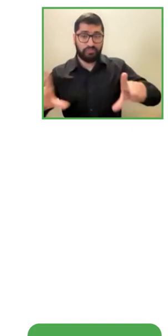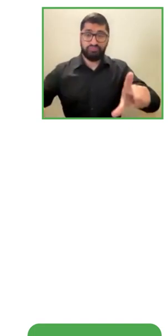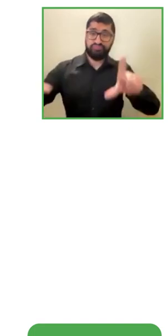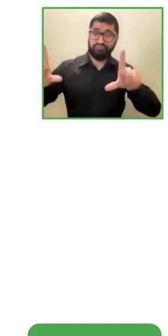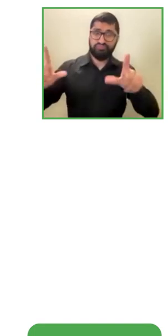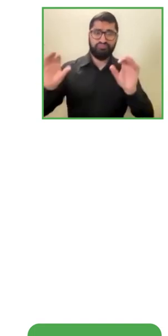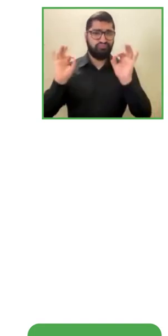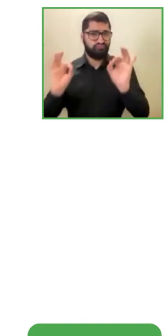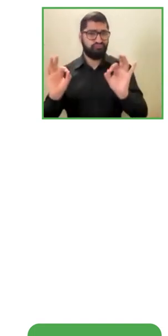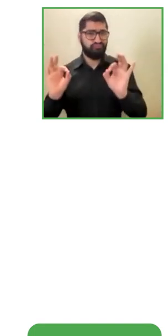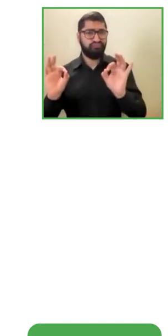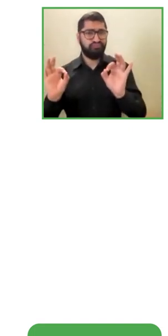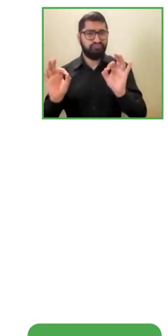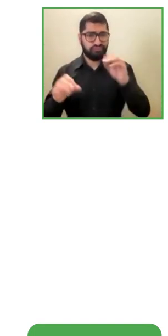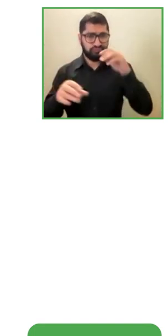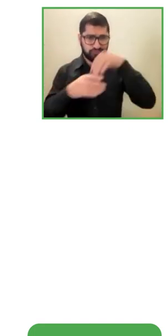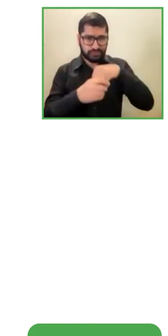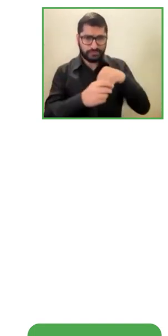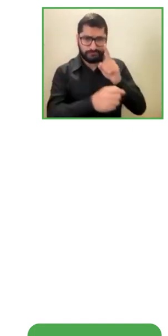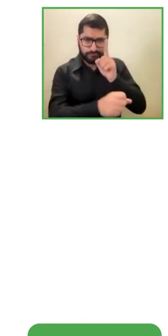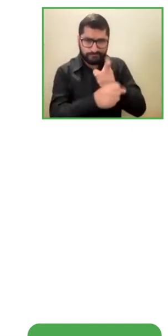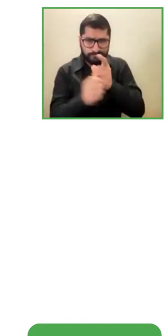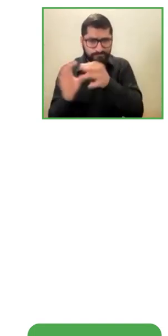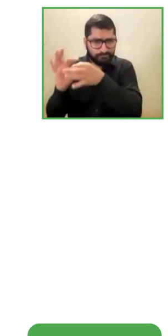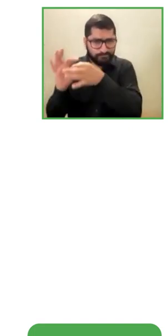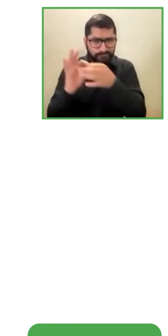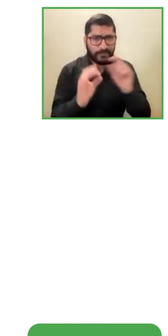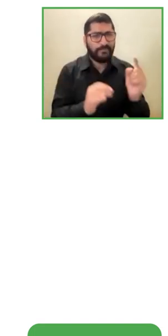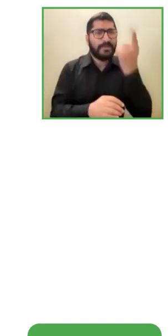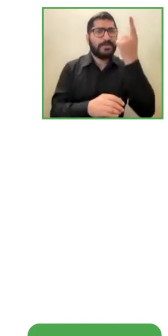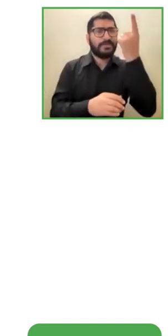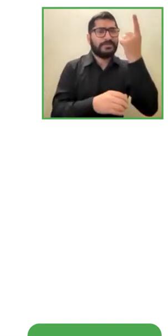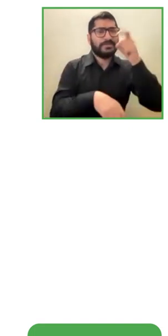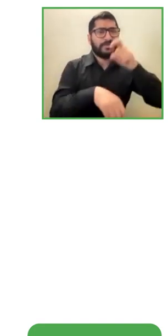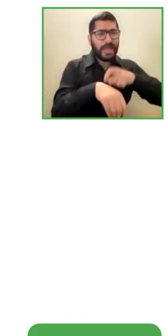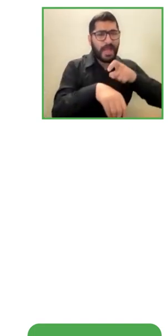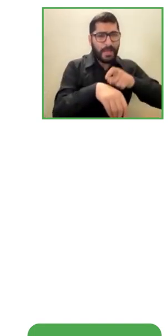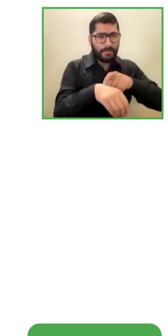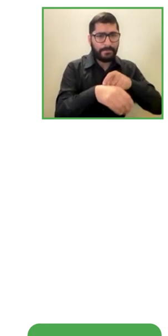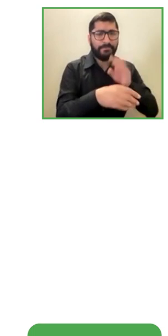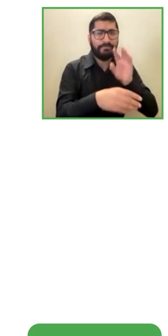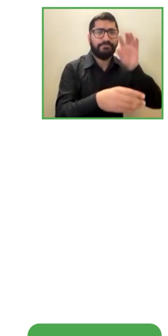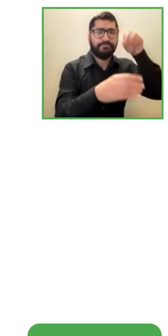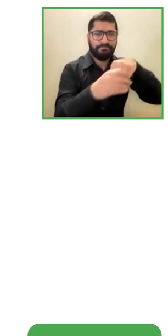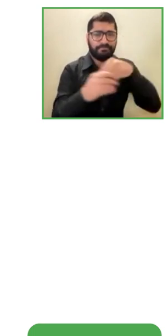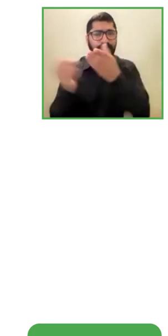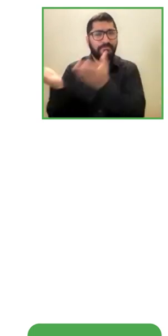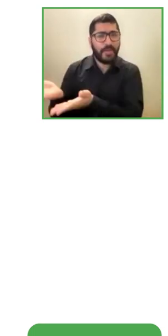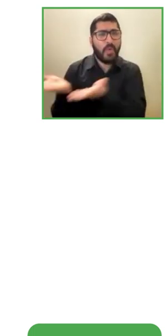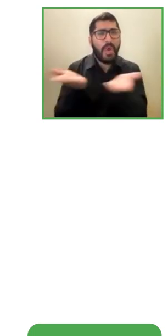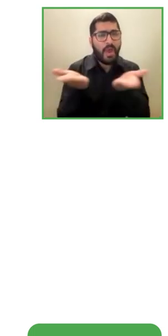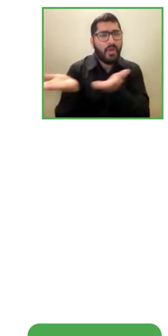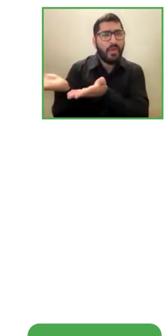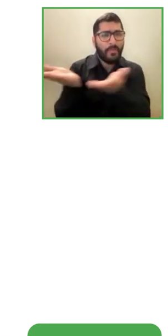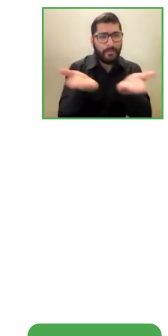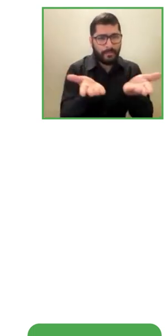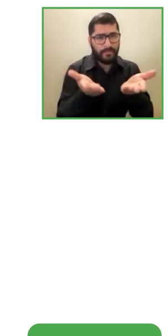the Paralympic Games, which was in 1996 in United States. And we sent a team